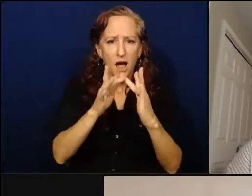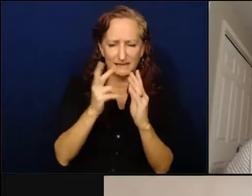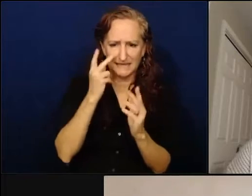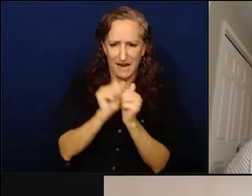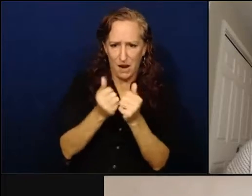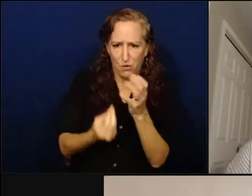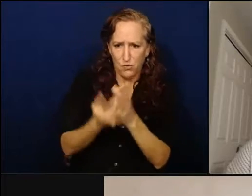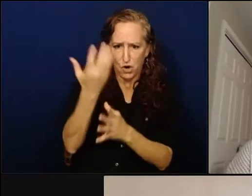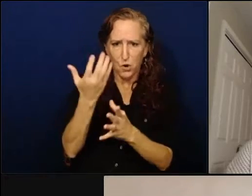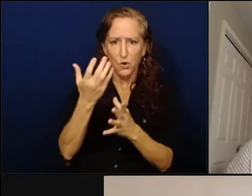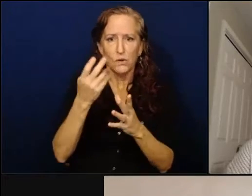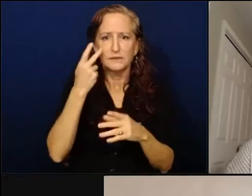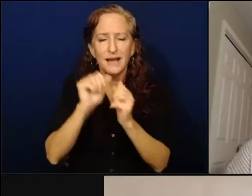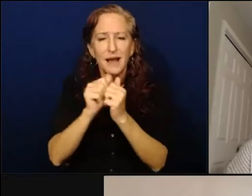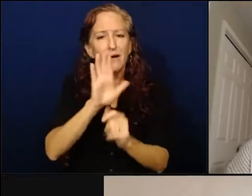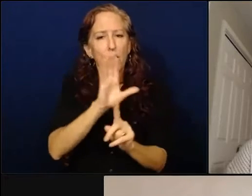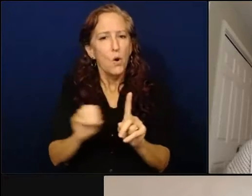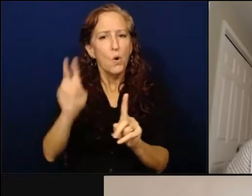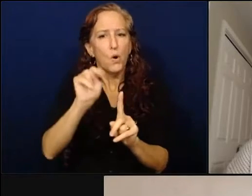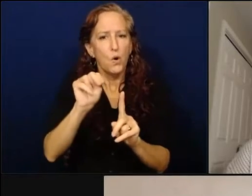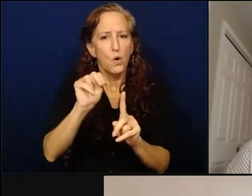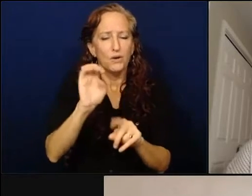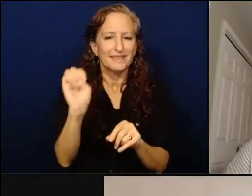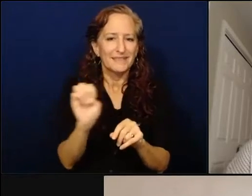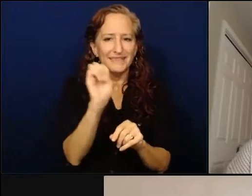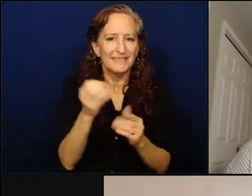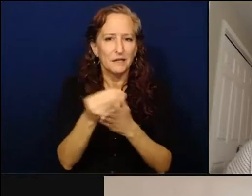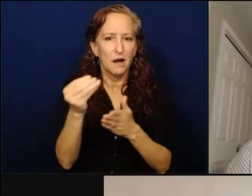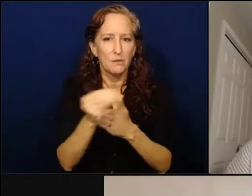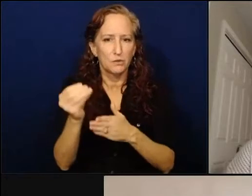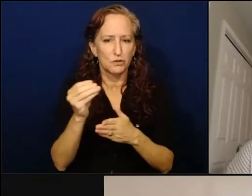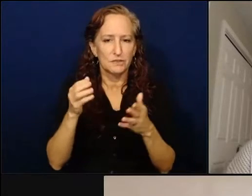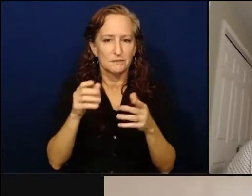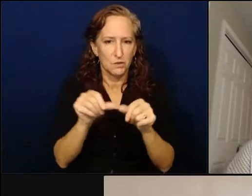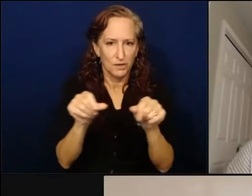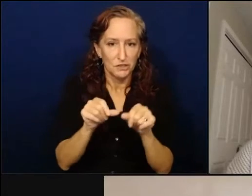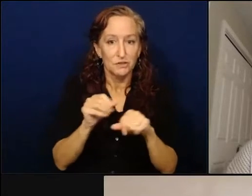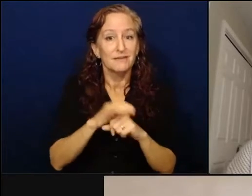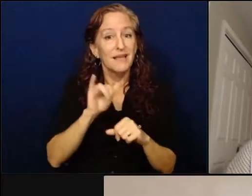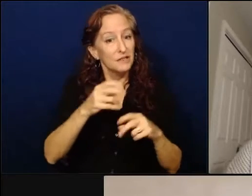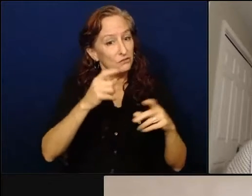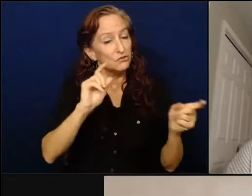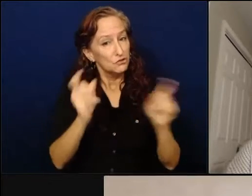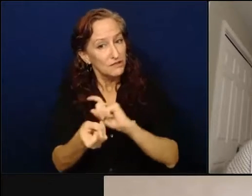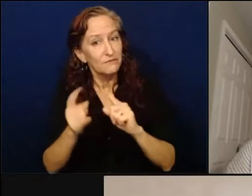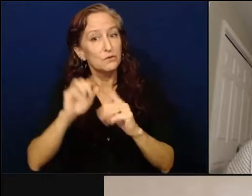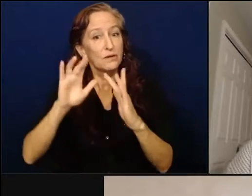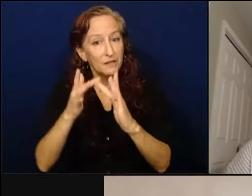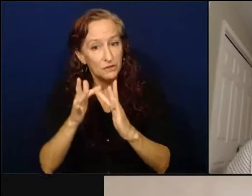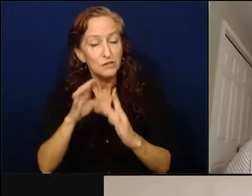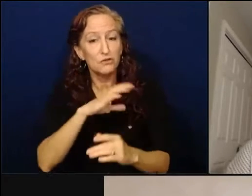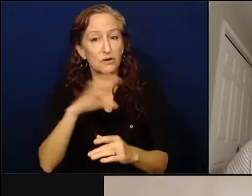their own e-commerce presence. And that's where the shift to international and leveraging Flavor Cloud to